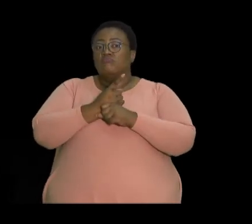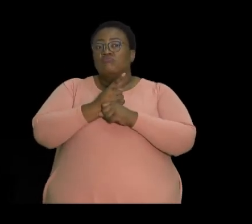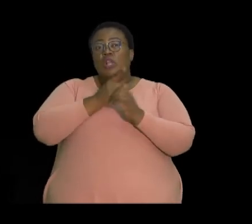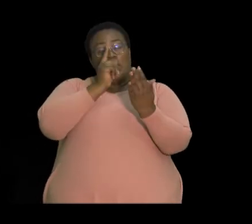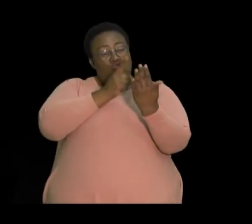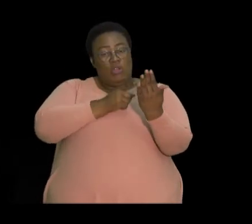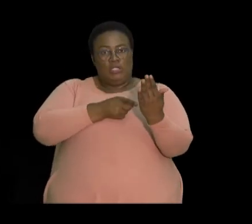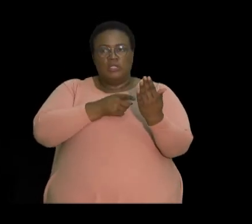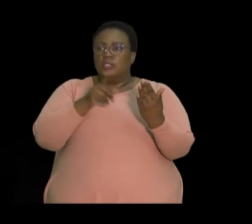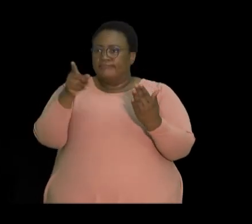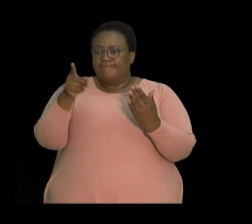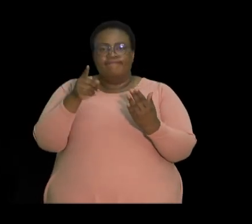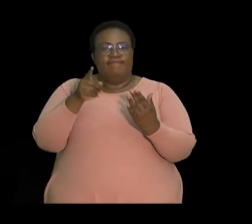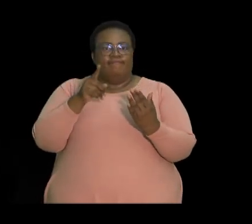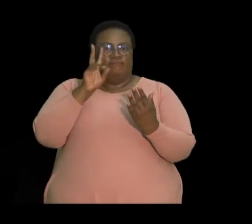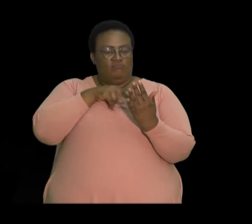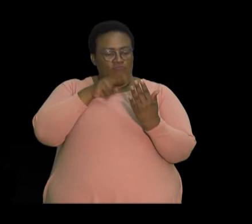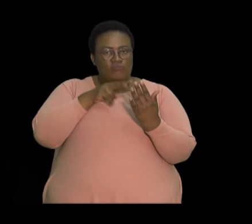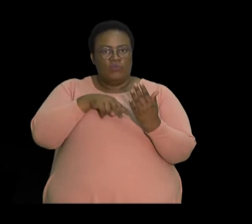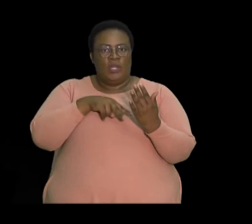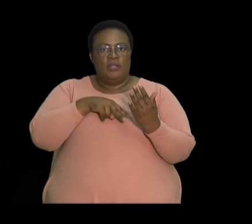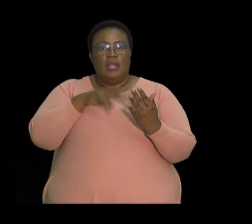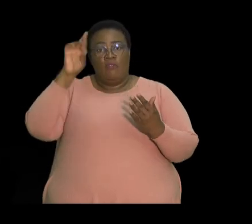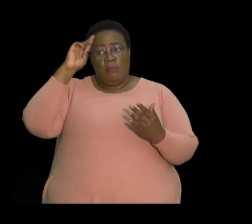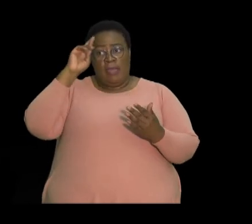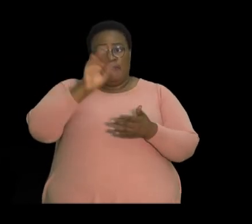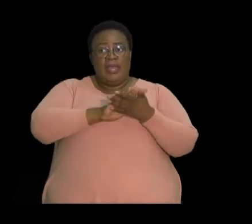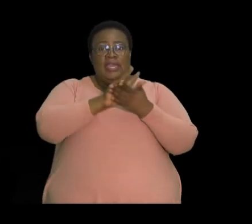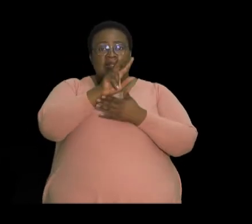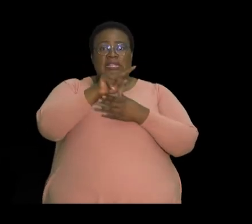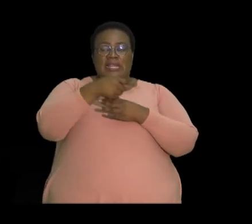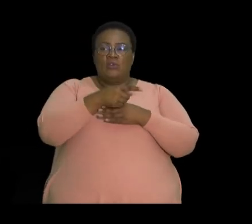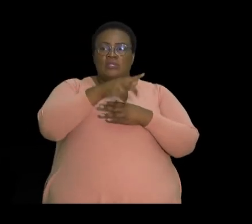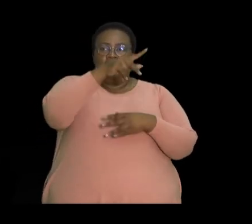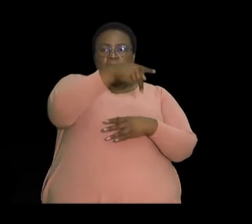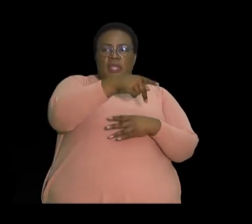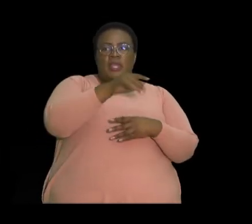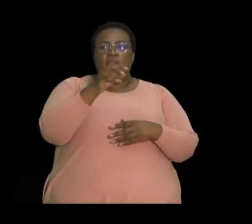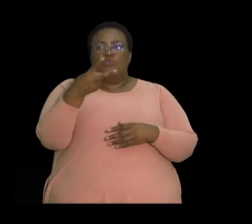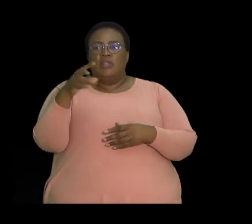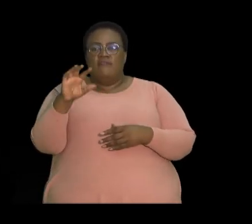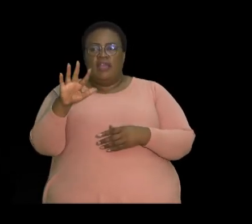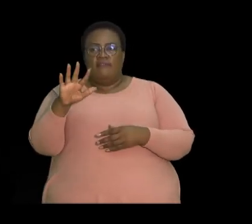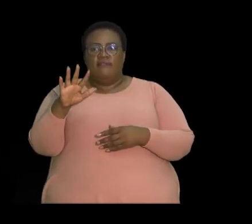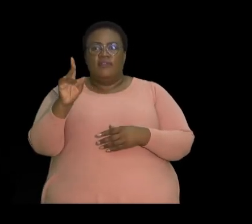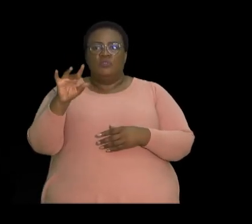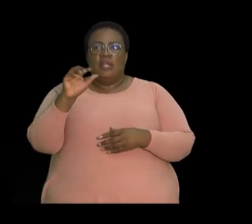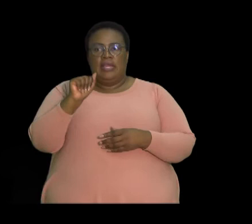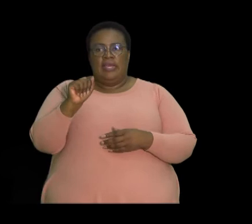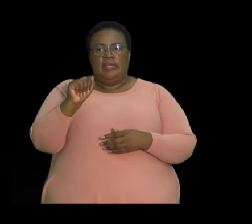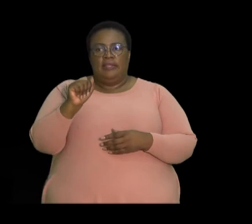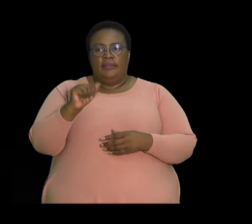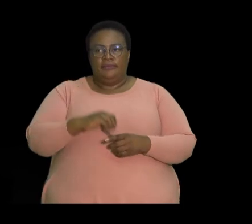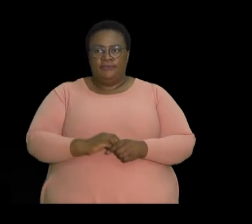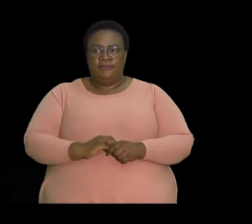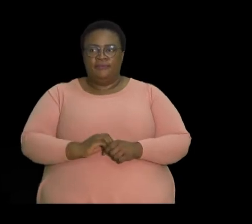instructions and listen to the instructions. Remember, the 18,000 is the P value and the